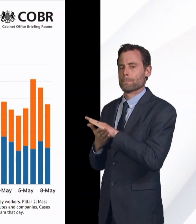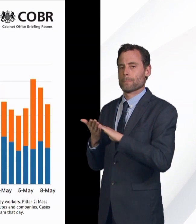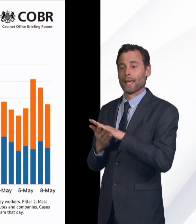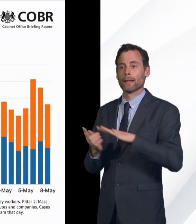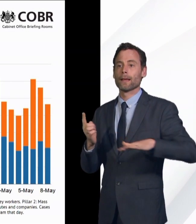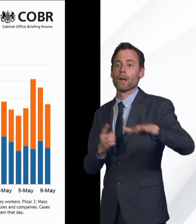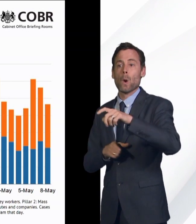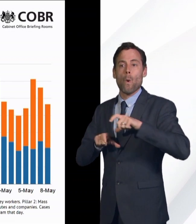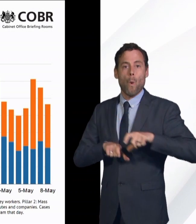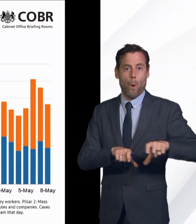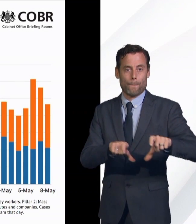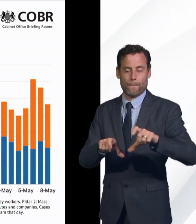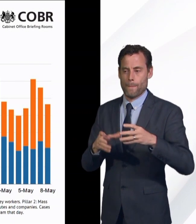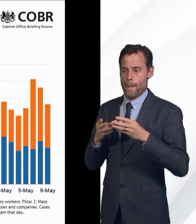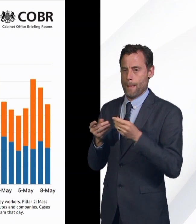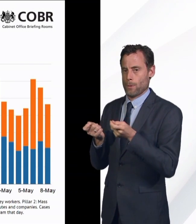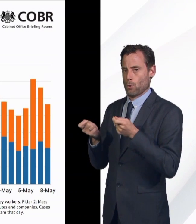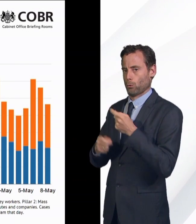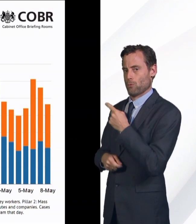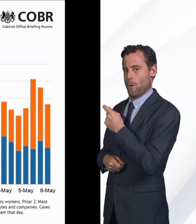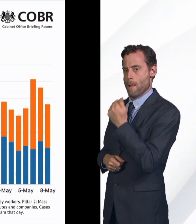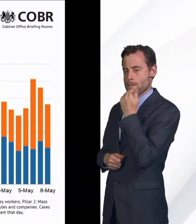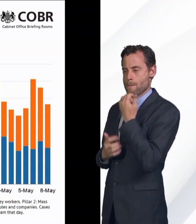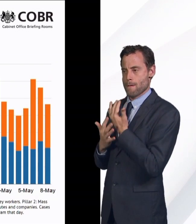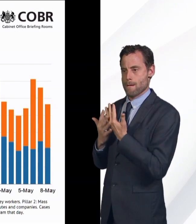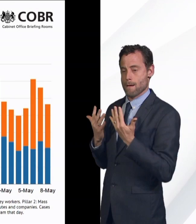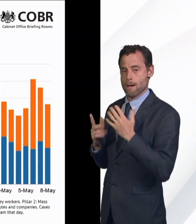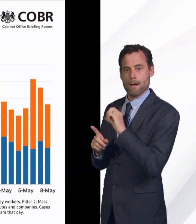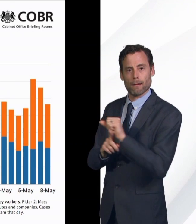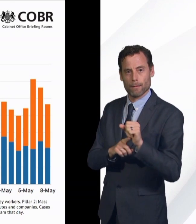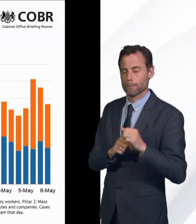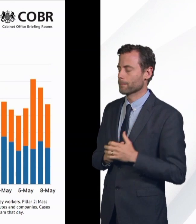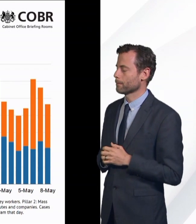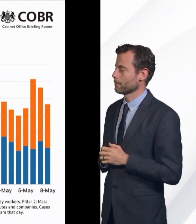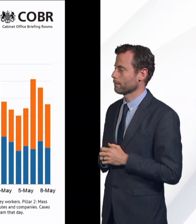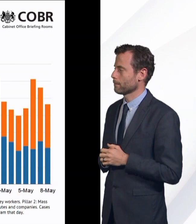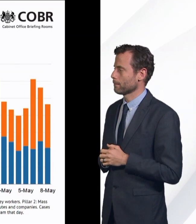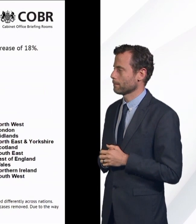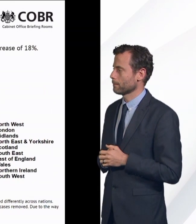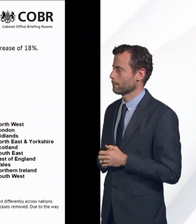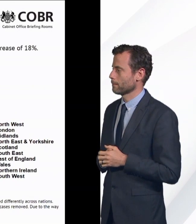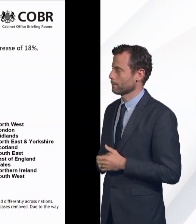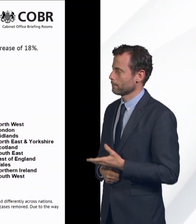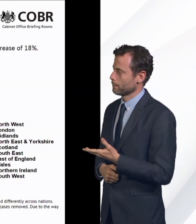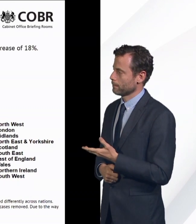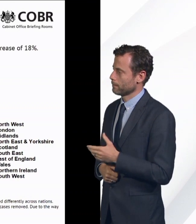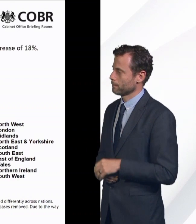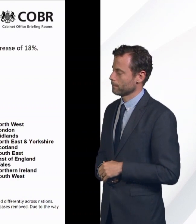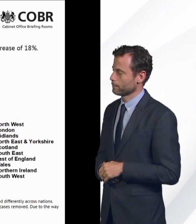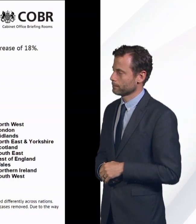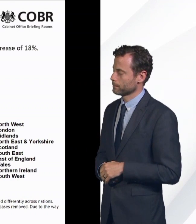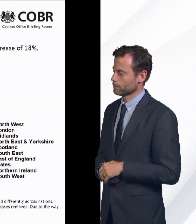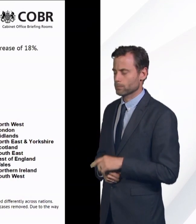of this virus is reducing in the community. In the next slide, we show how that